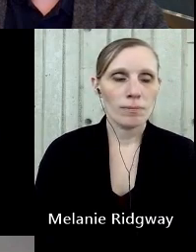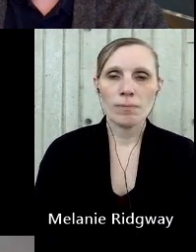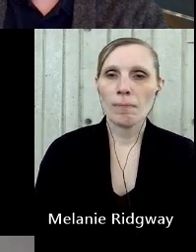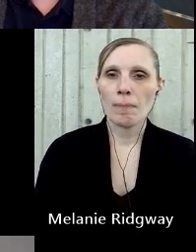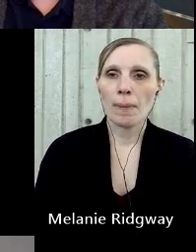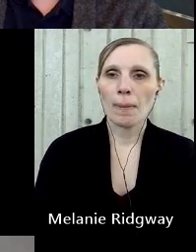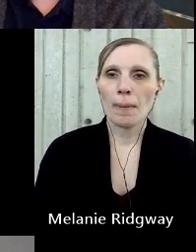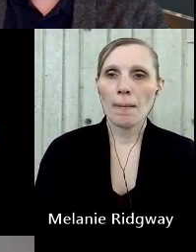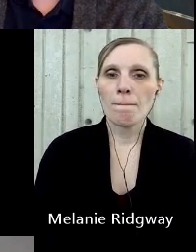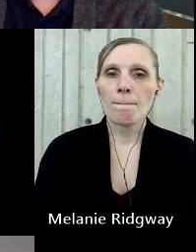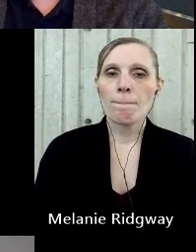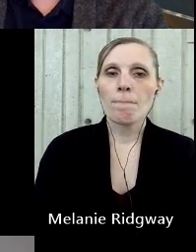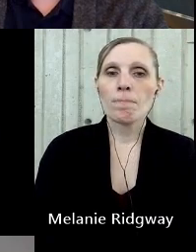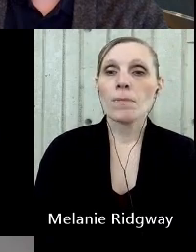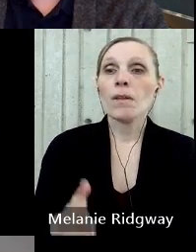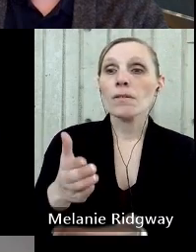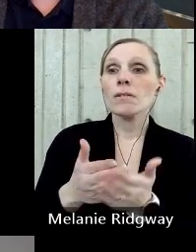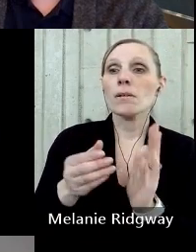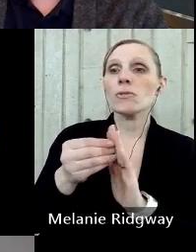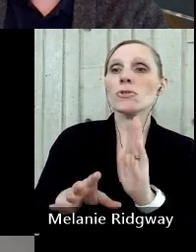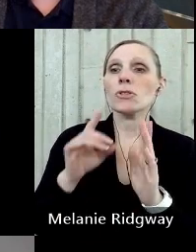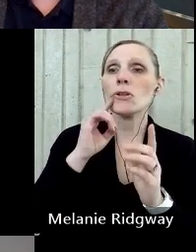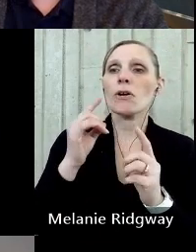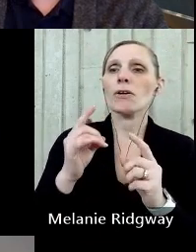So a student's wondering, does this